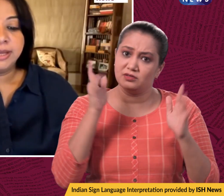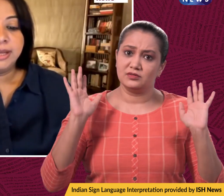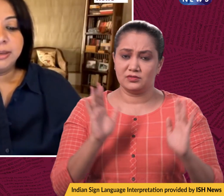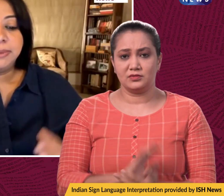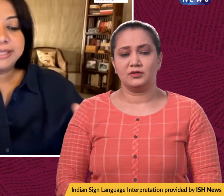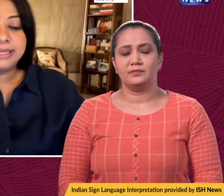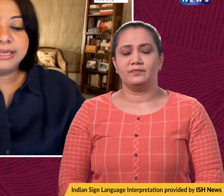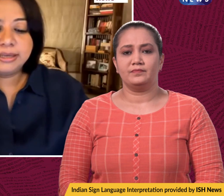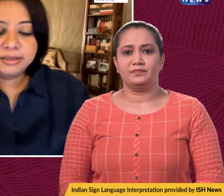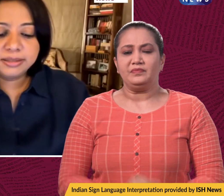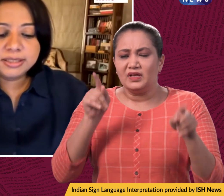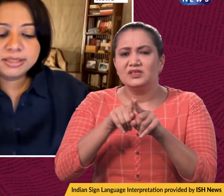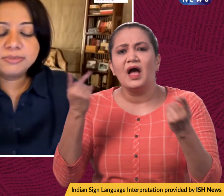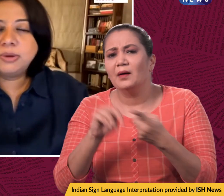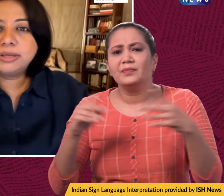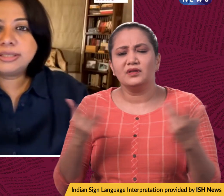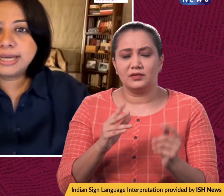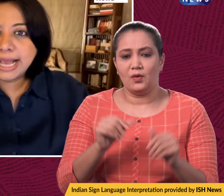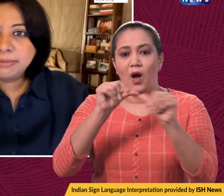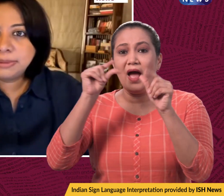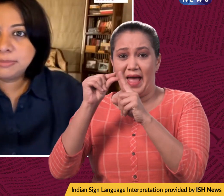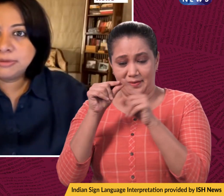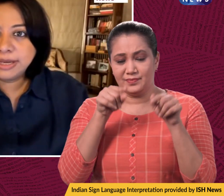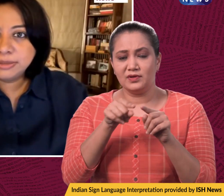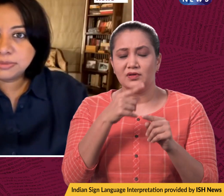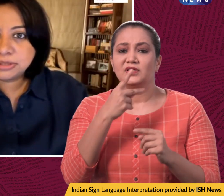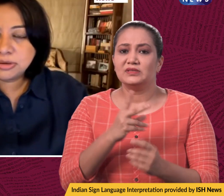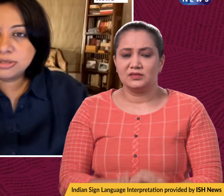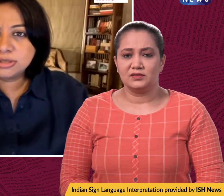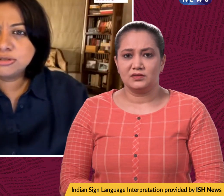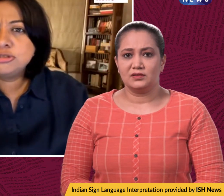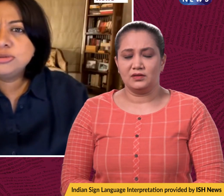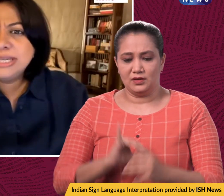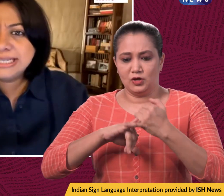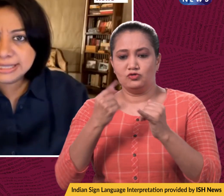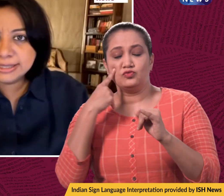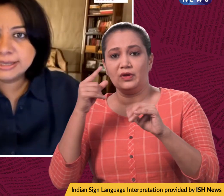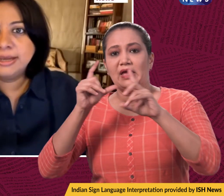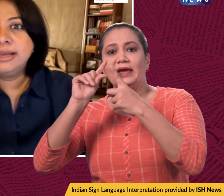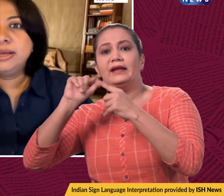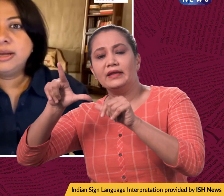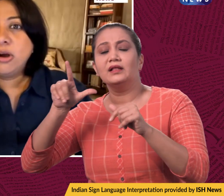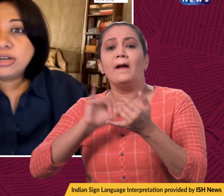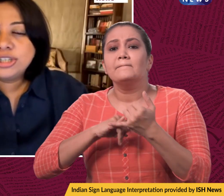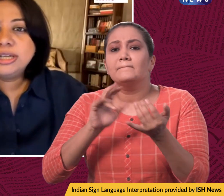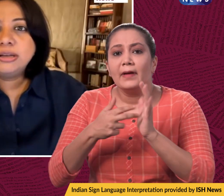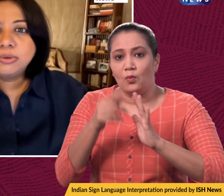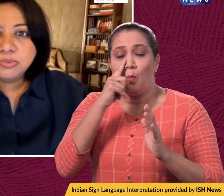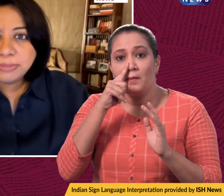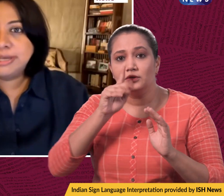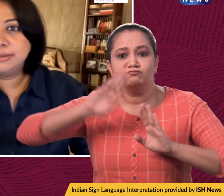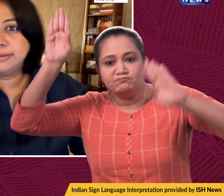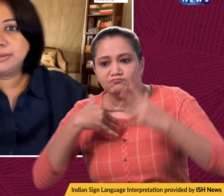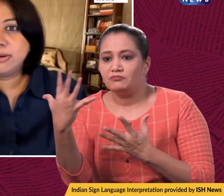action. Basically, this was an app that provided what was called Suli deals,